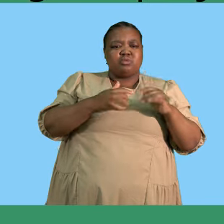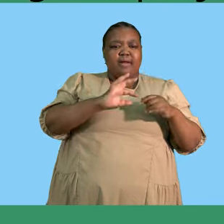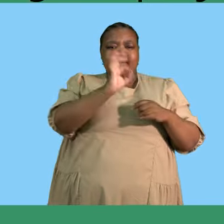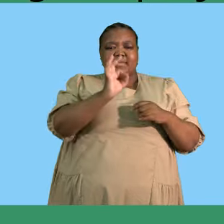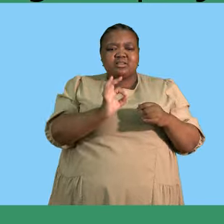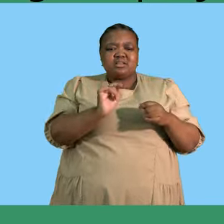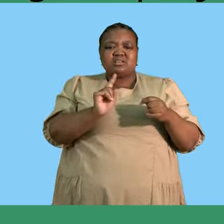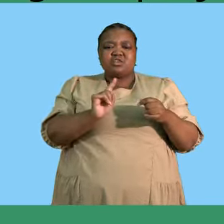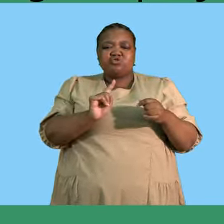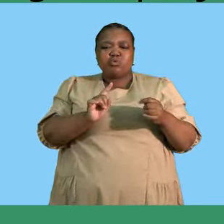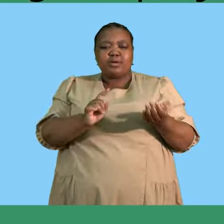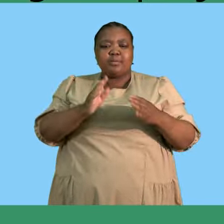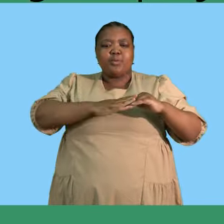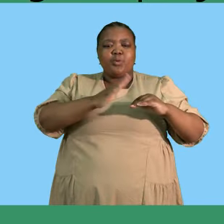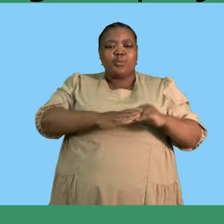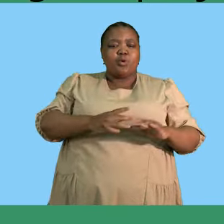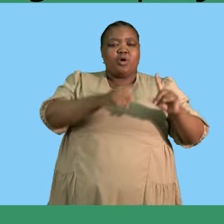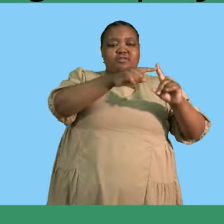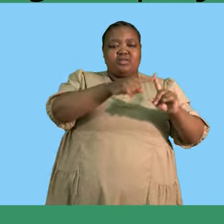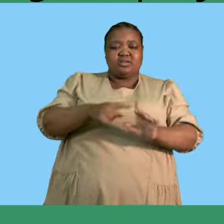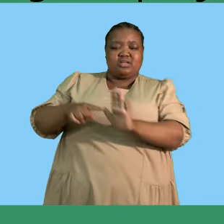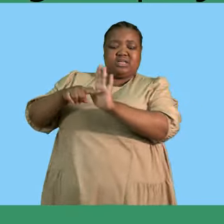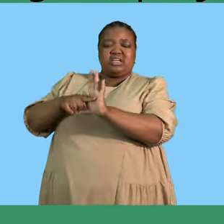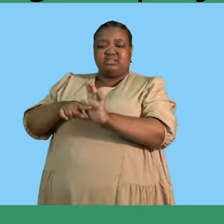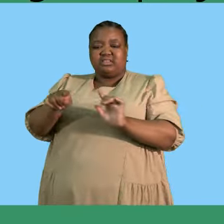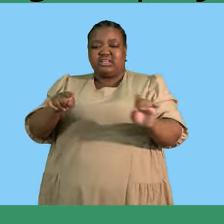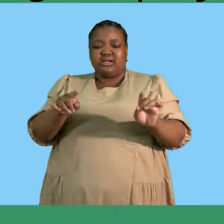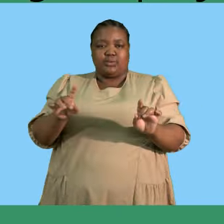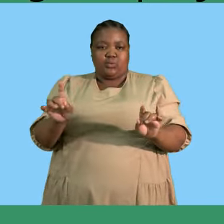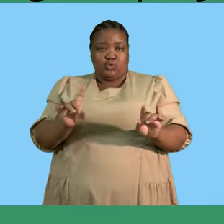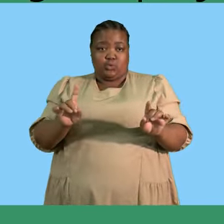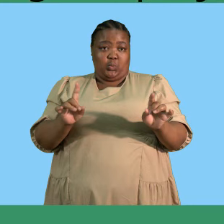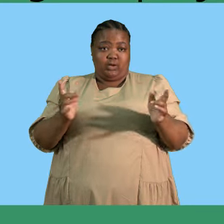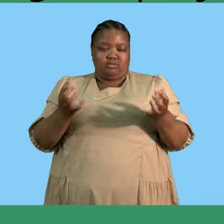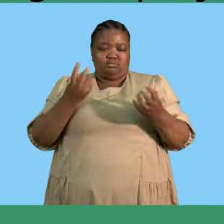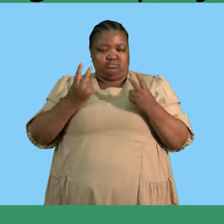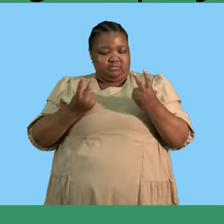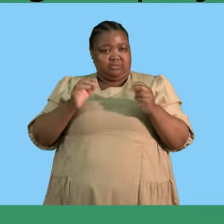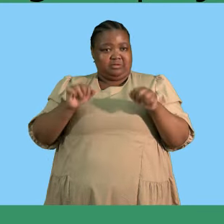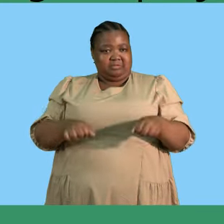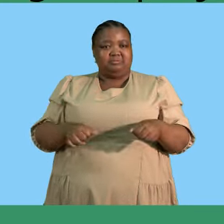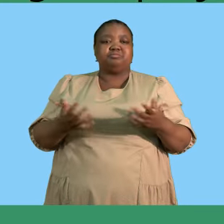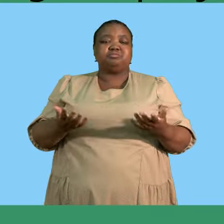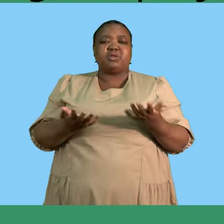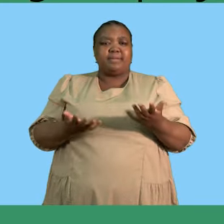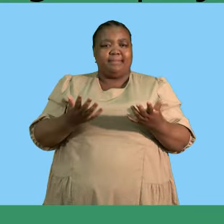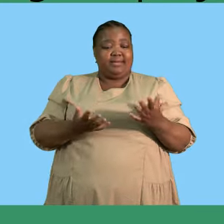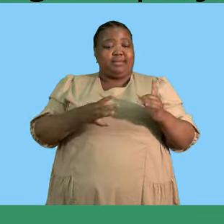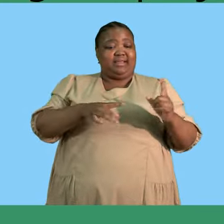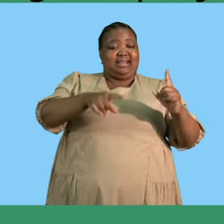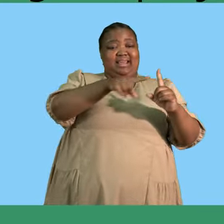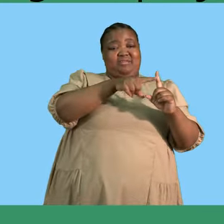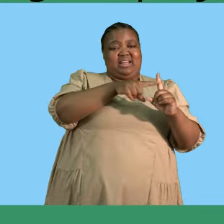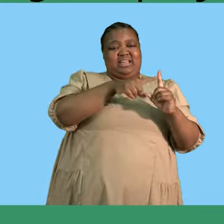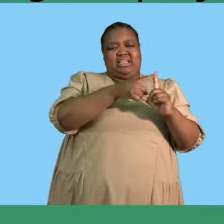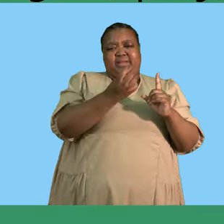to see which one is viable. Now, it might happen that you have a lot of advantages, but when you